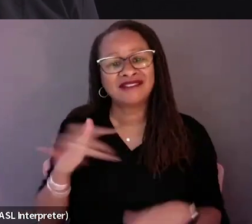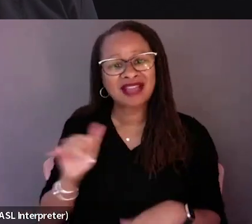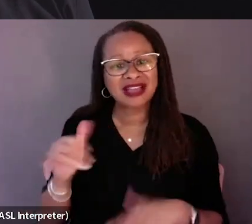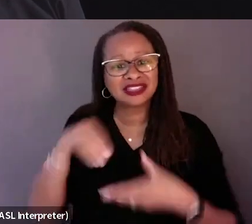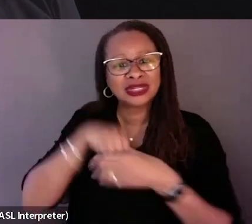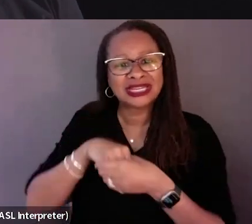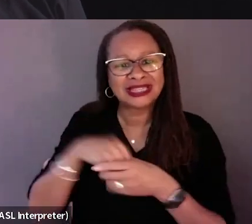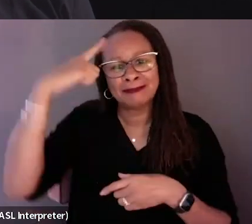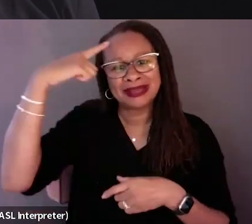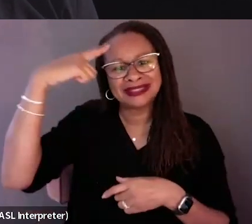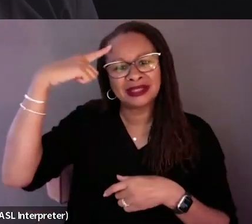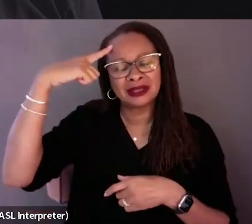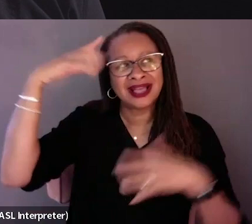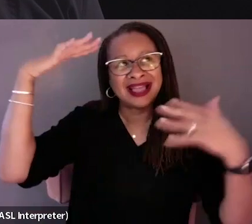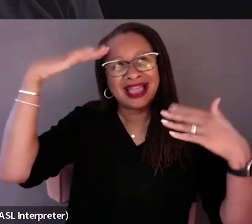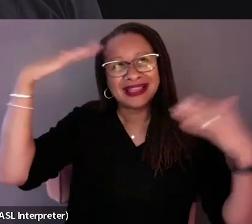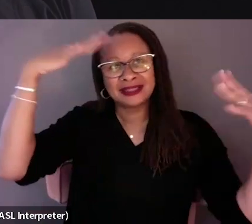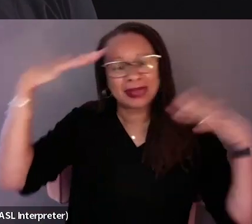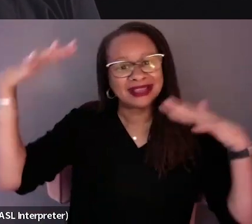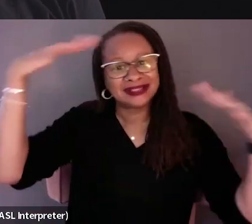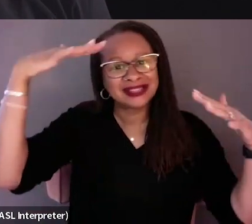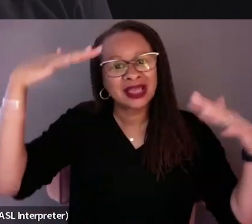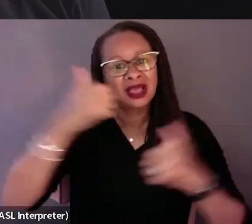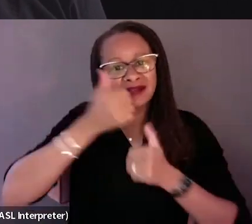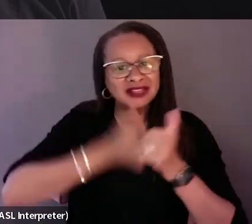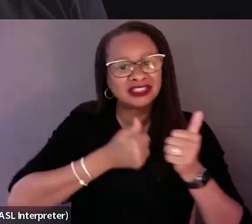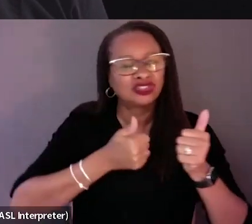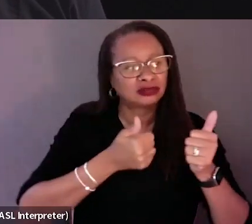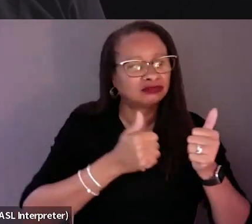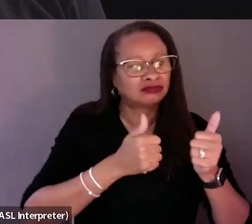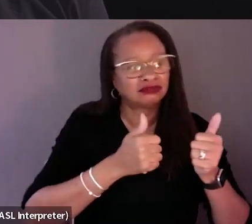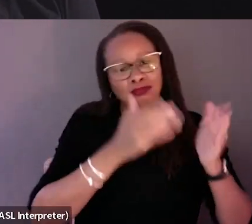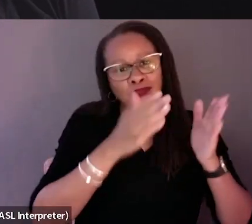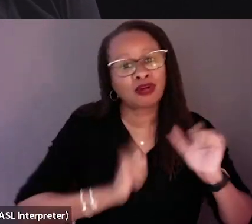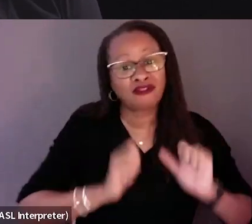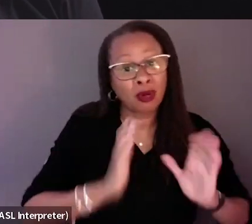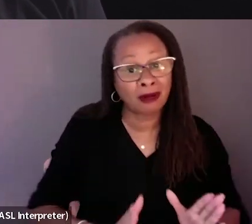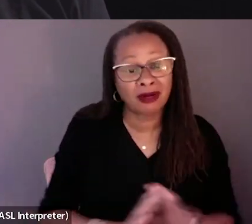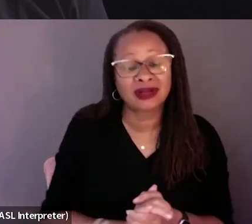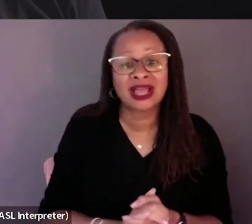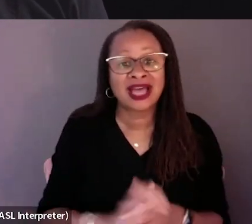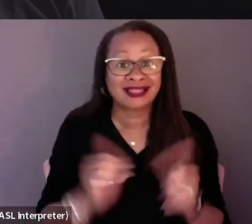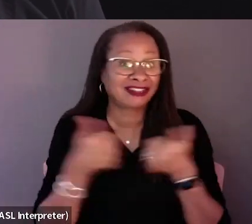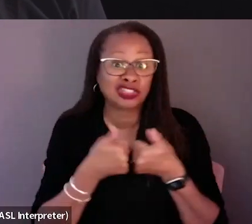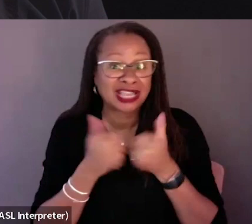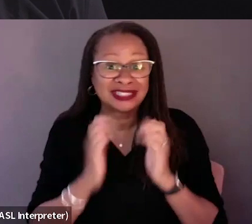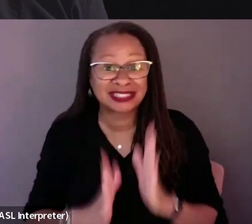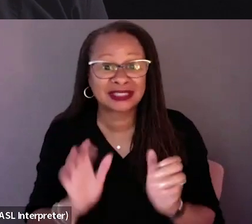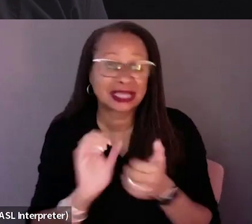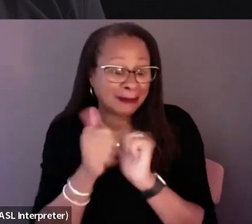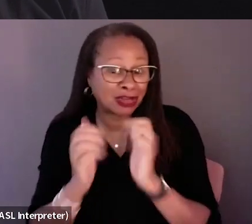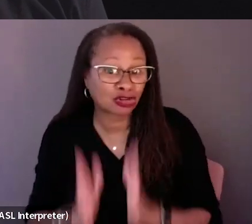in the mental headspace of these people, as these performers, contestants,